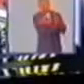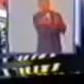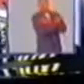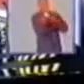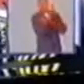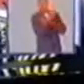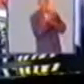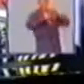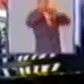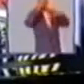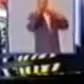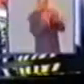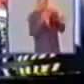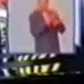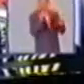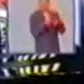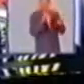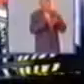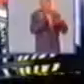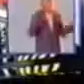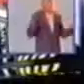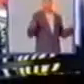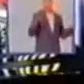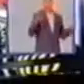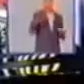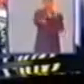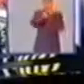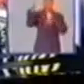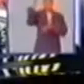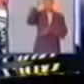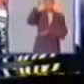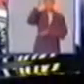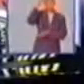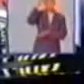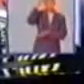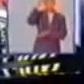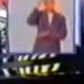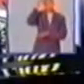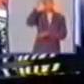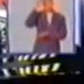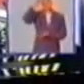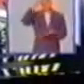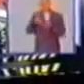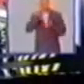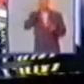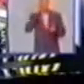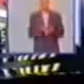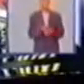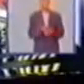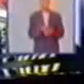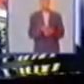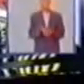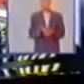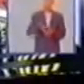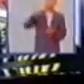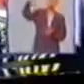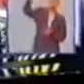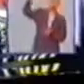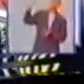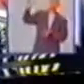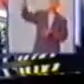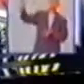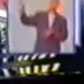contemptible. And when you offer the blind as a sacrifice, is it not evil? And when you offer the lame